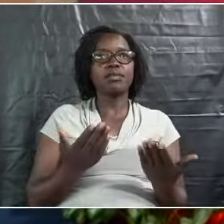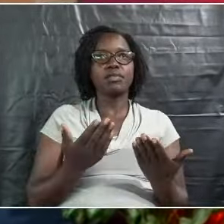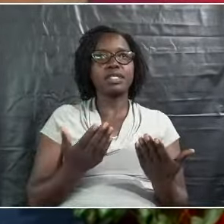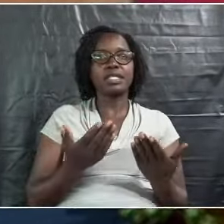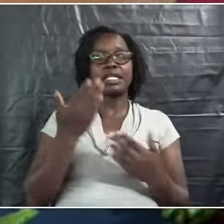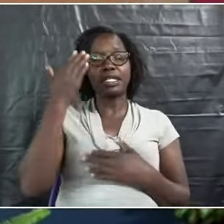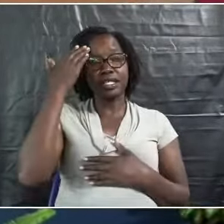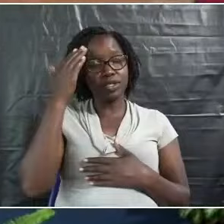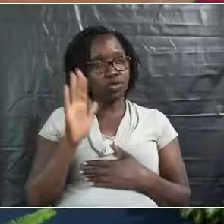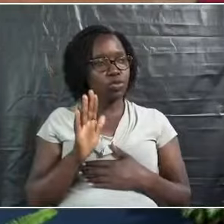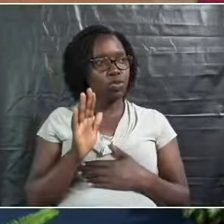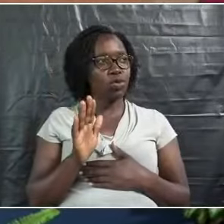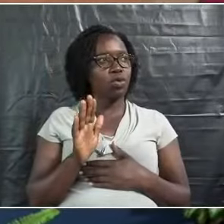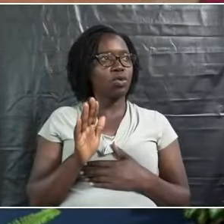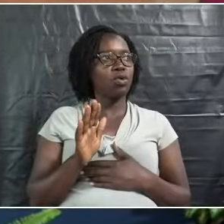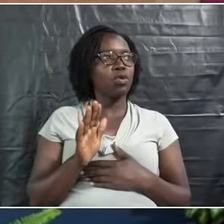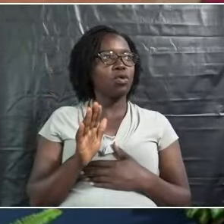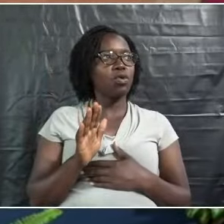know.